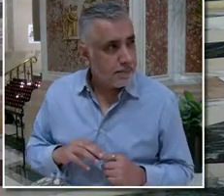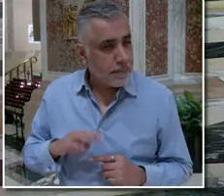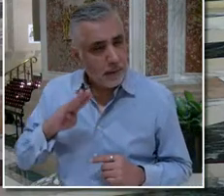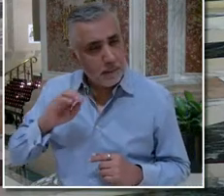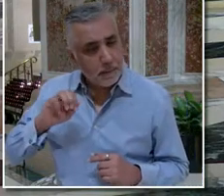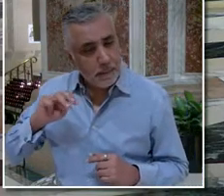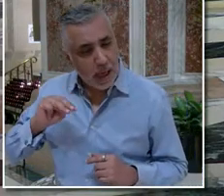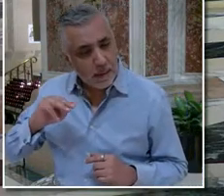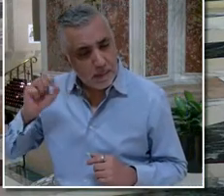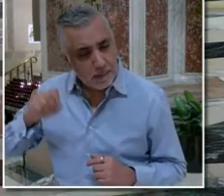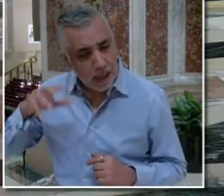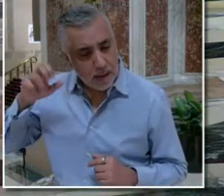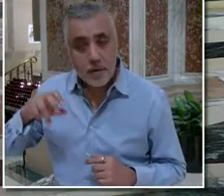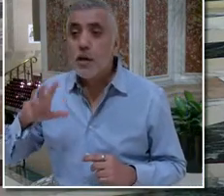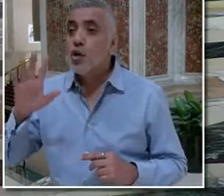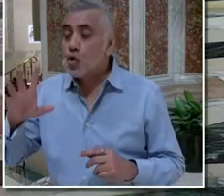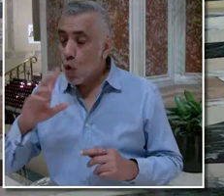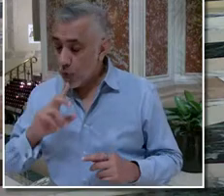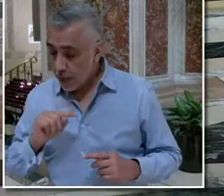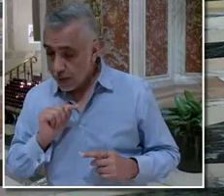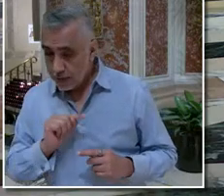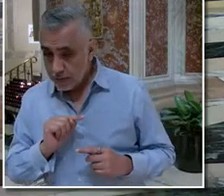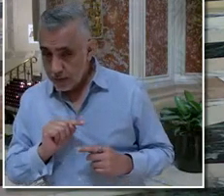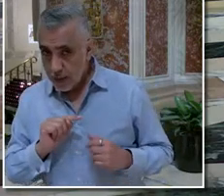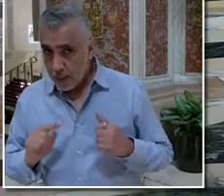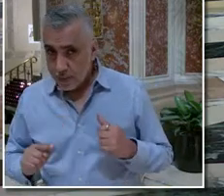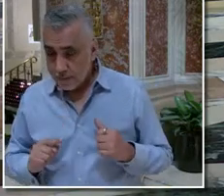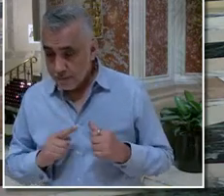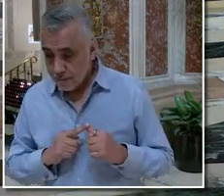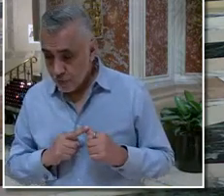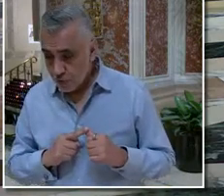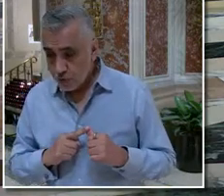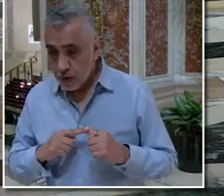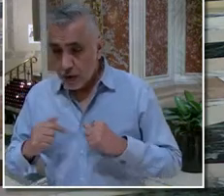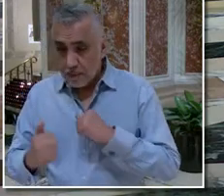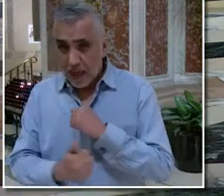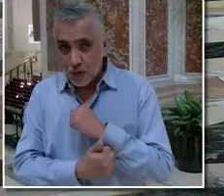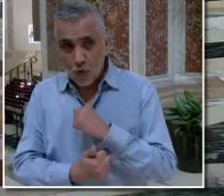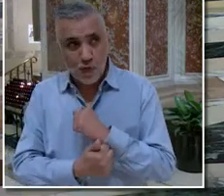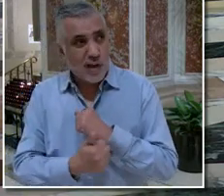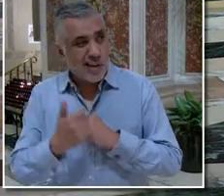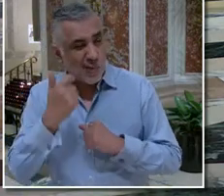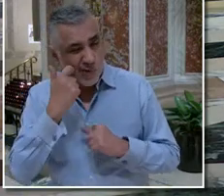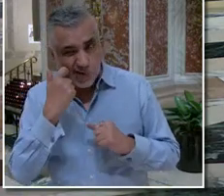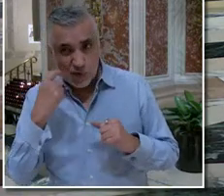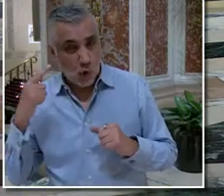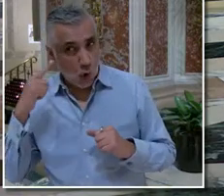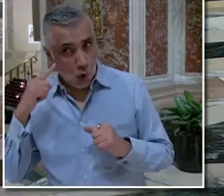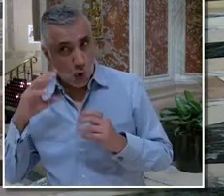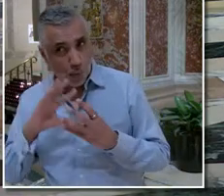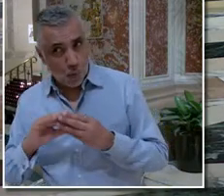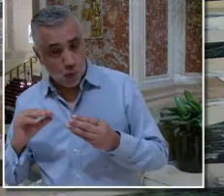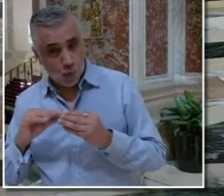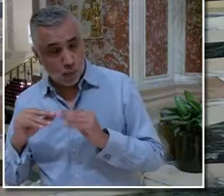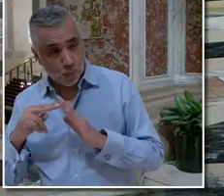The Exodus narrative of the first Passover that we just heard